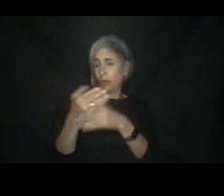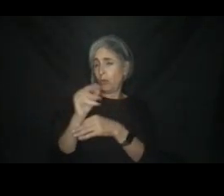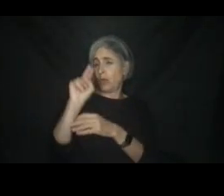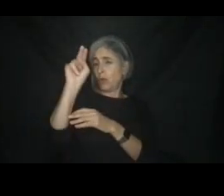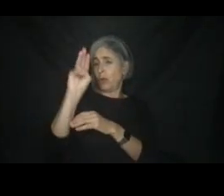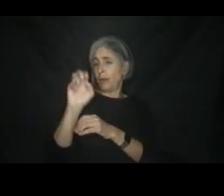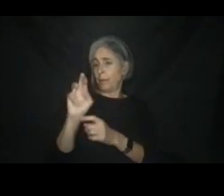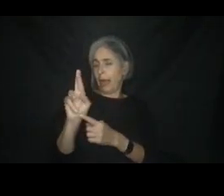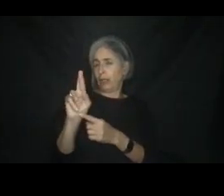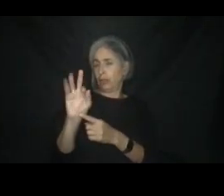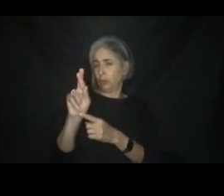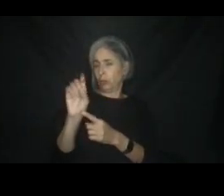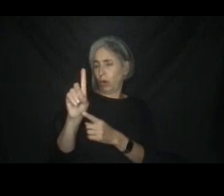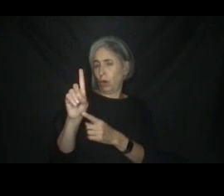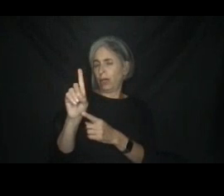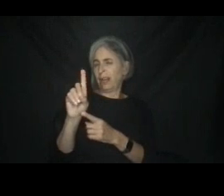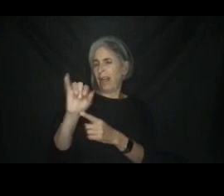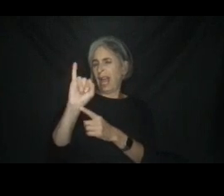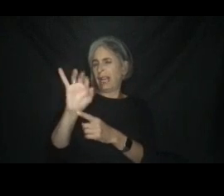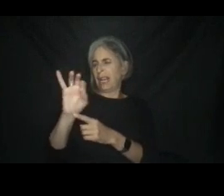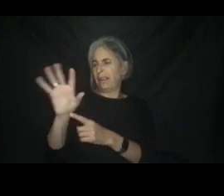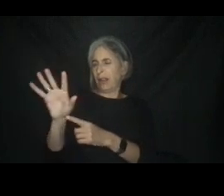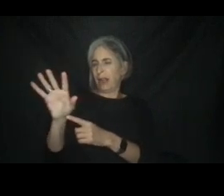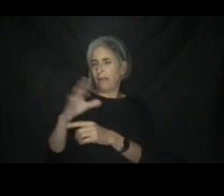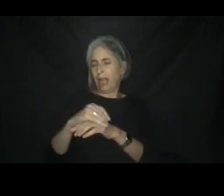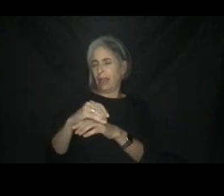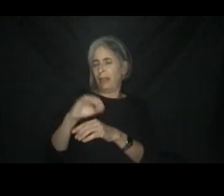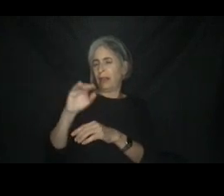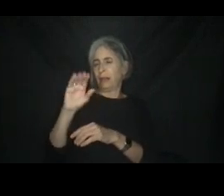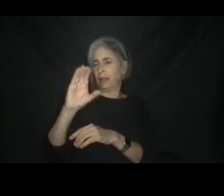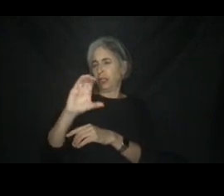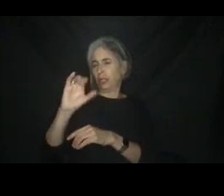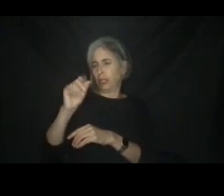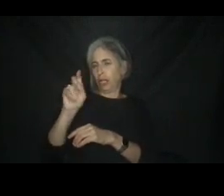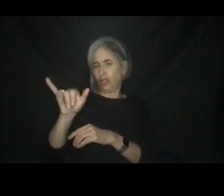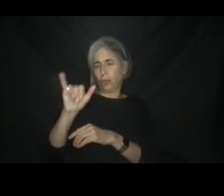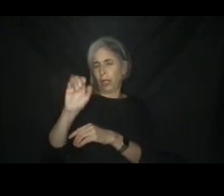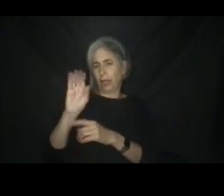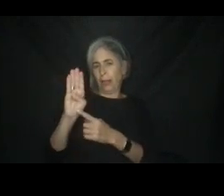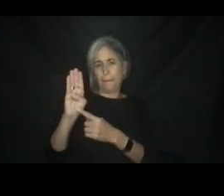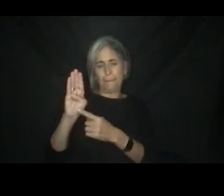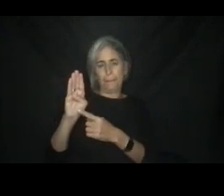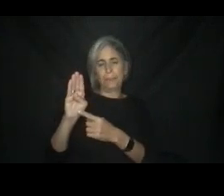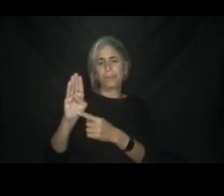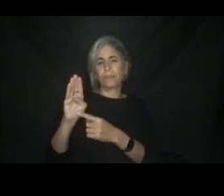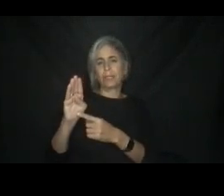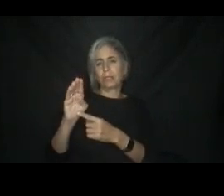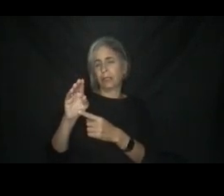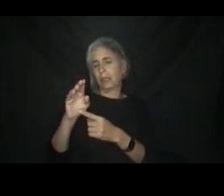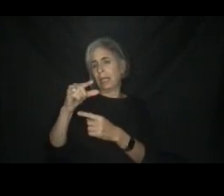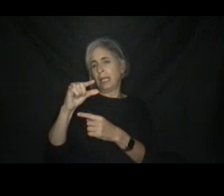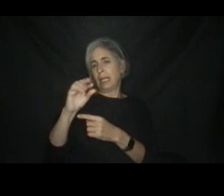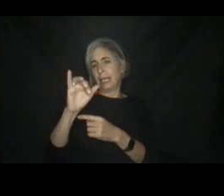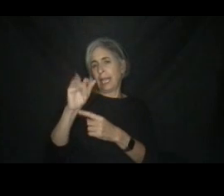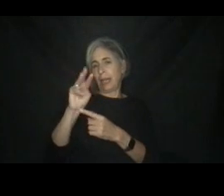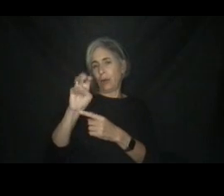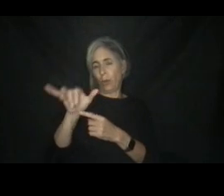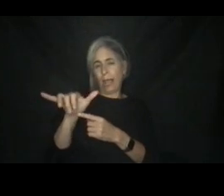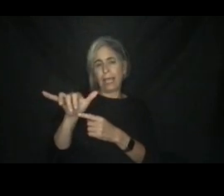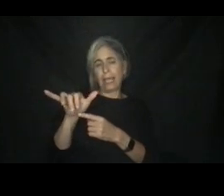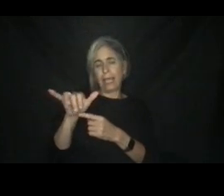Road between 95 and the eastern boundary of the High Ridge Country Club, together with that area between Gateway Boulevard and Minor Road in the